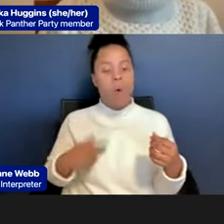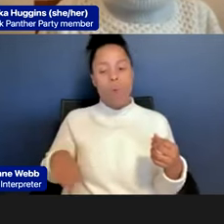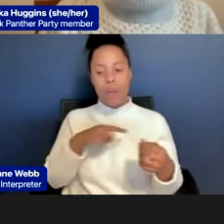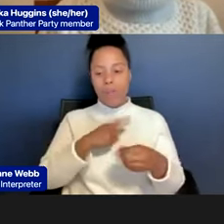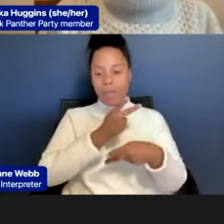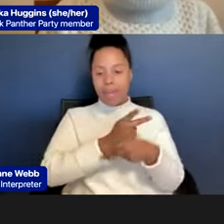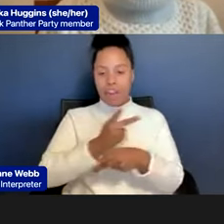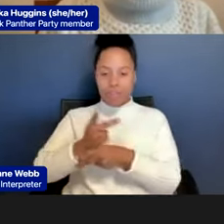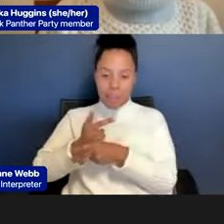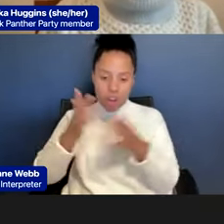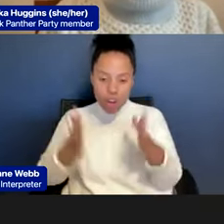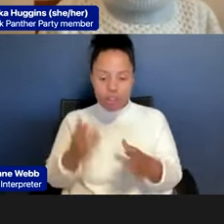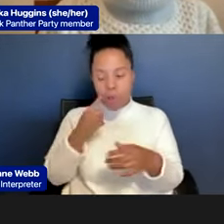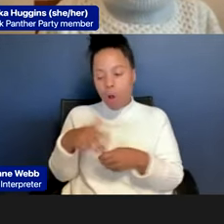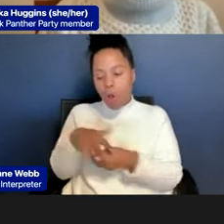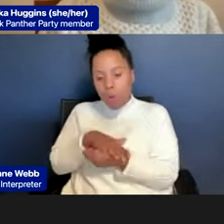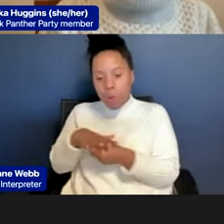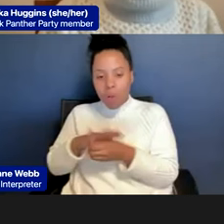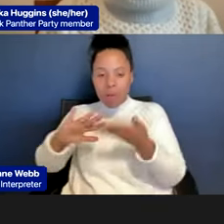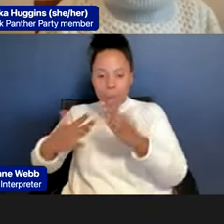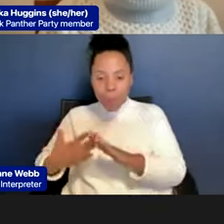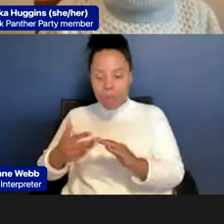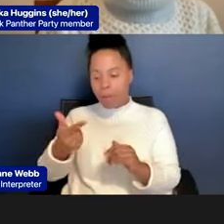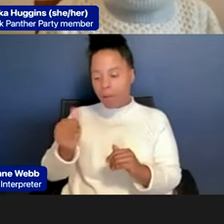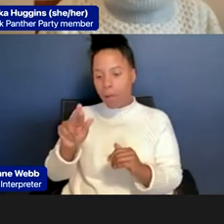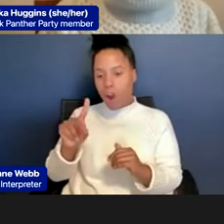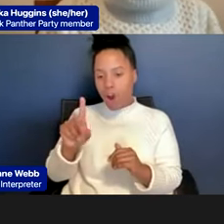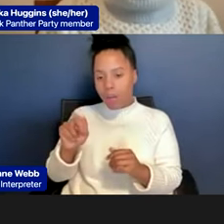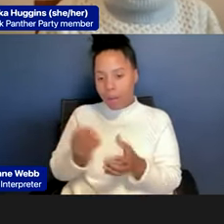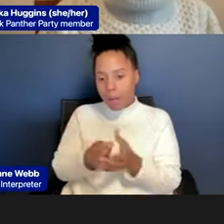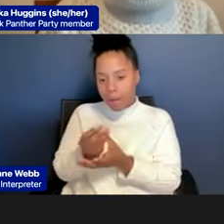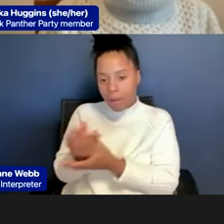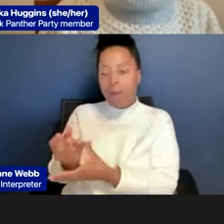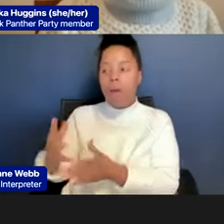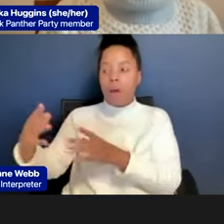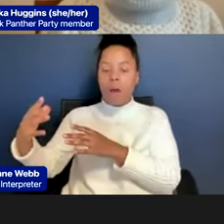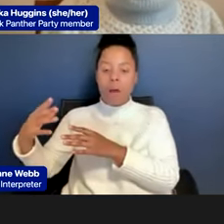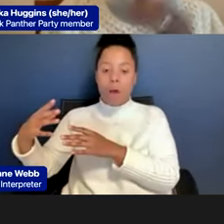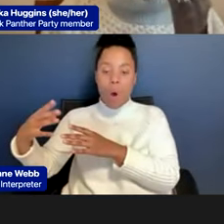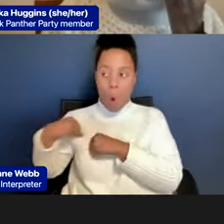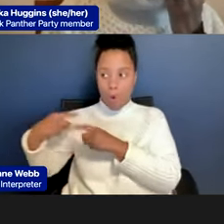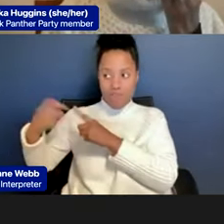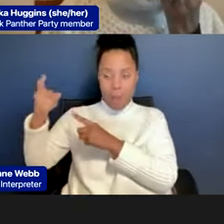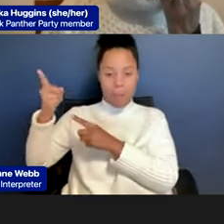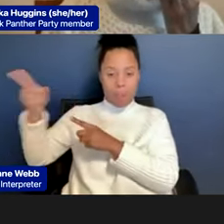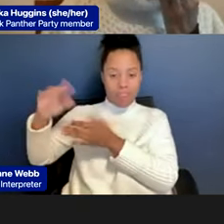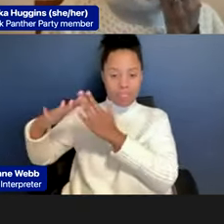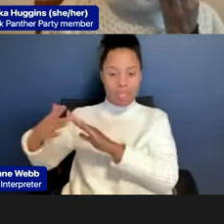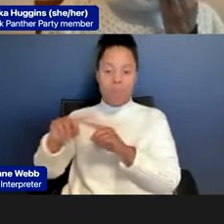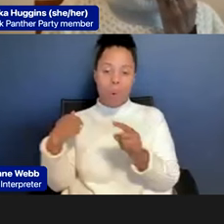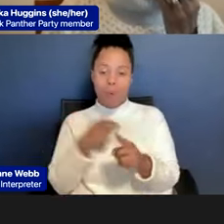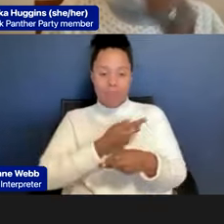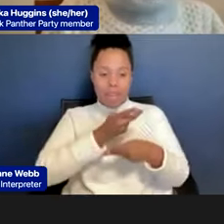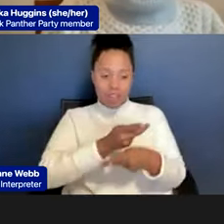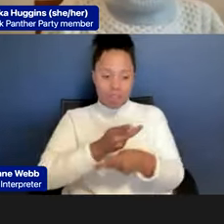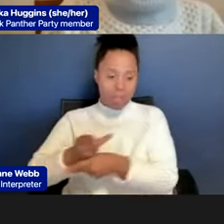of a local community garden that is owned by the city, but we are the caretakers of. And so similarly, we are working, and we're working